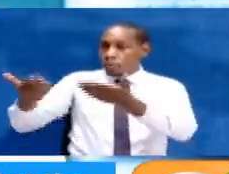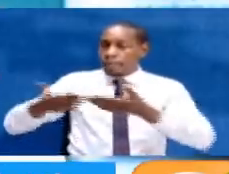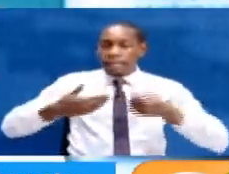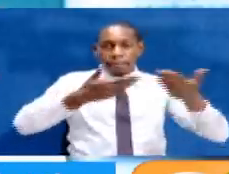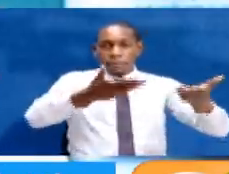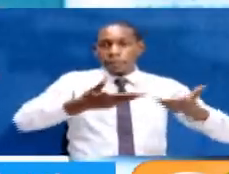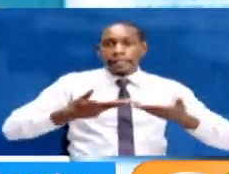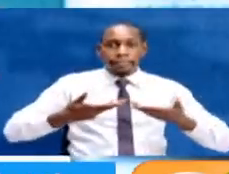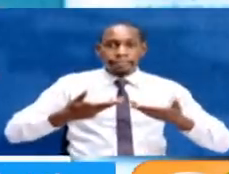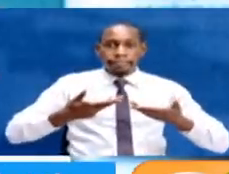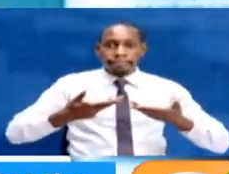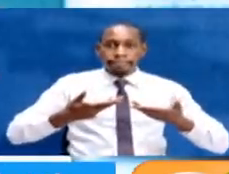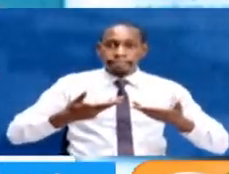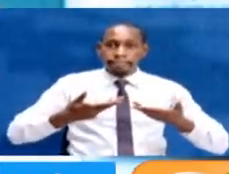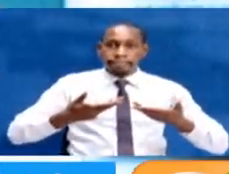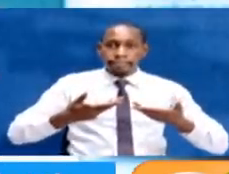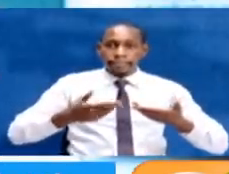in